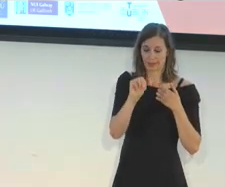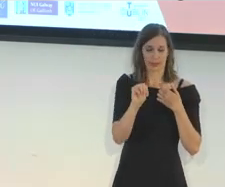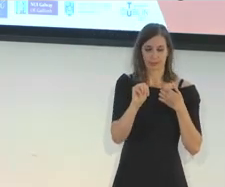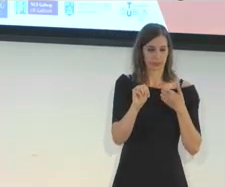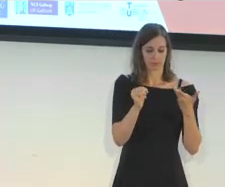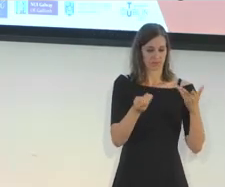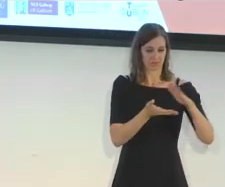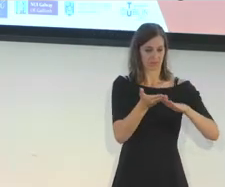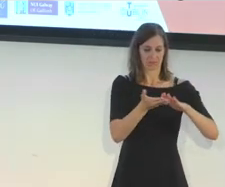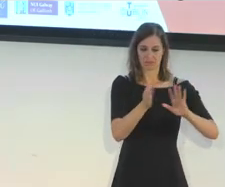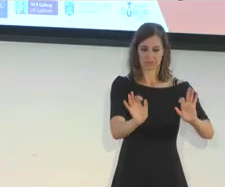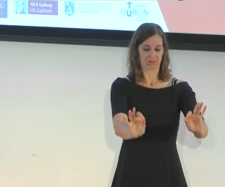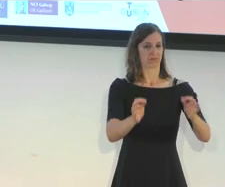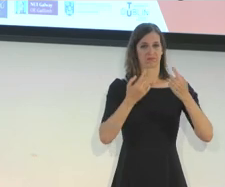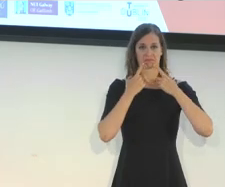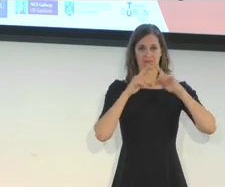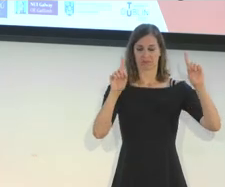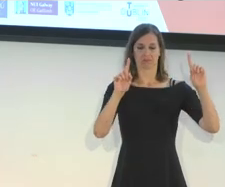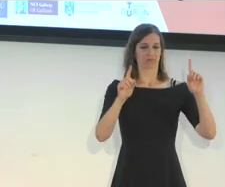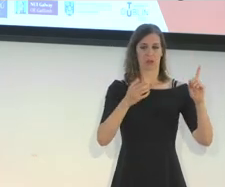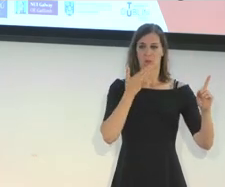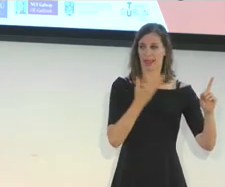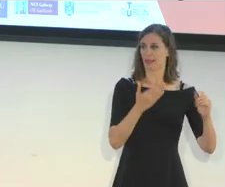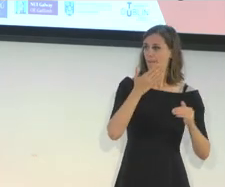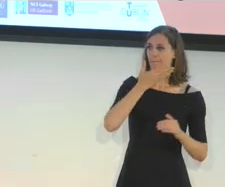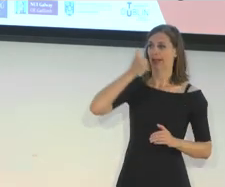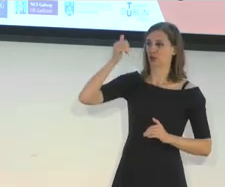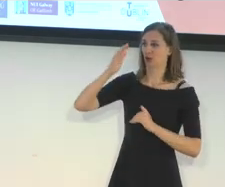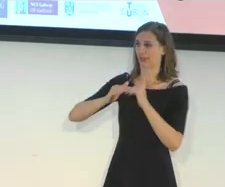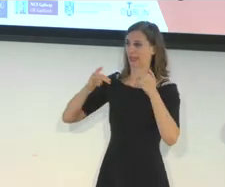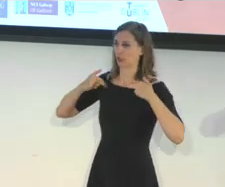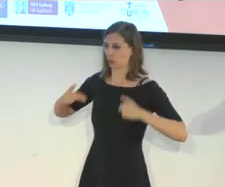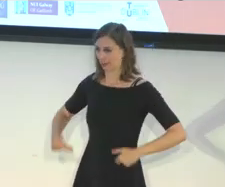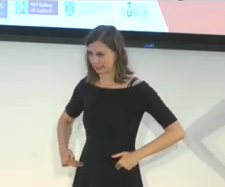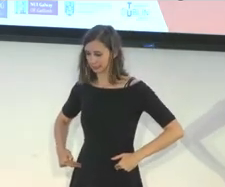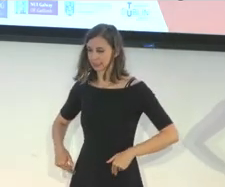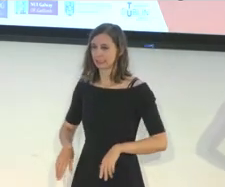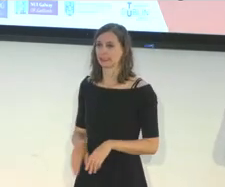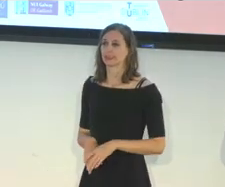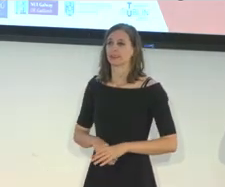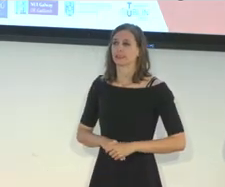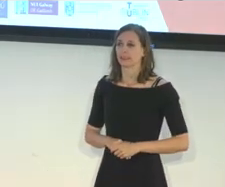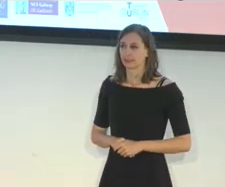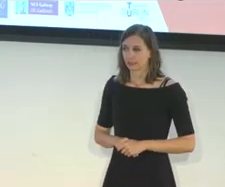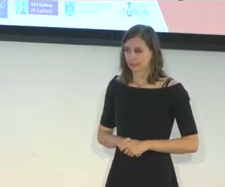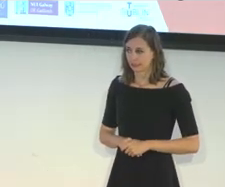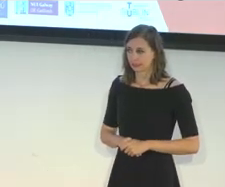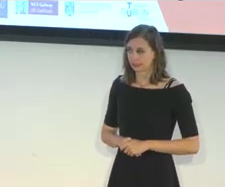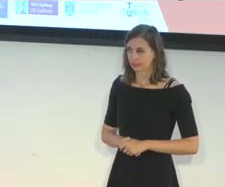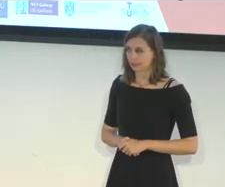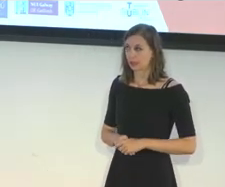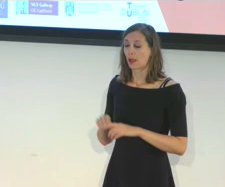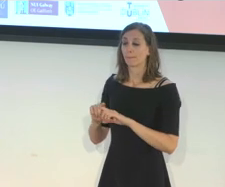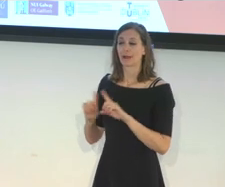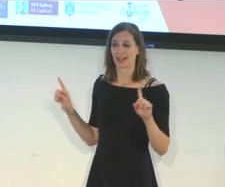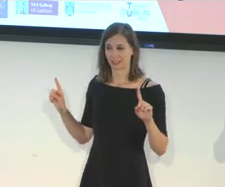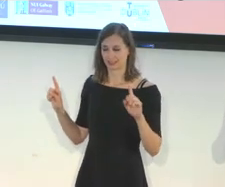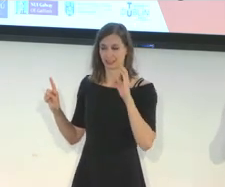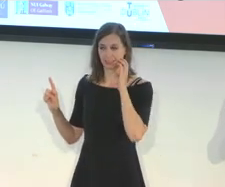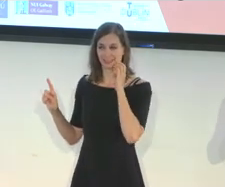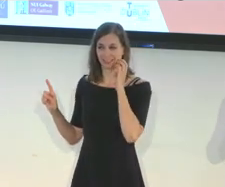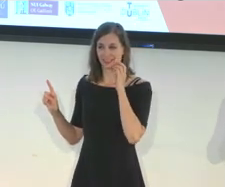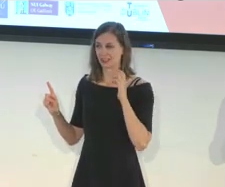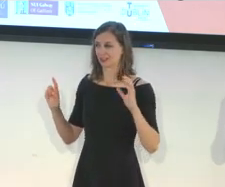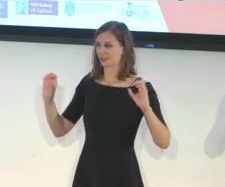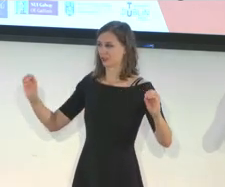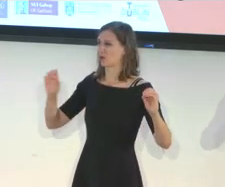or have been performing way better than humans do on the databases that they're being exposed to. But there's no